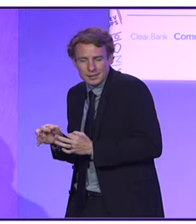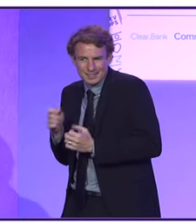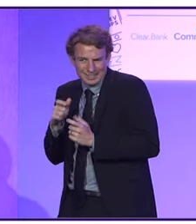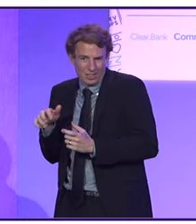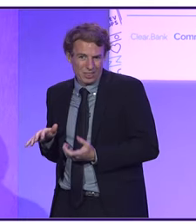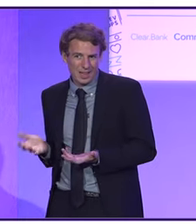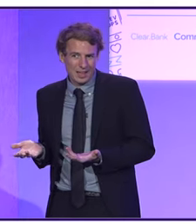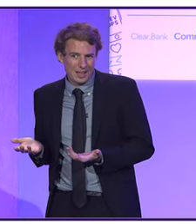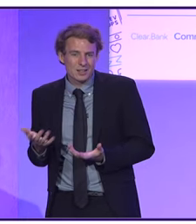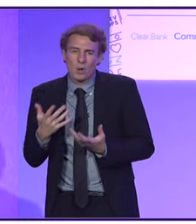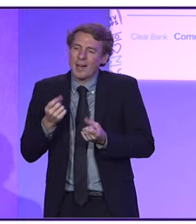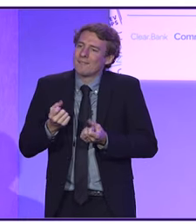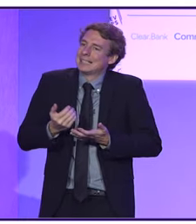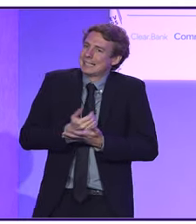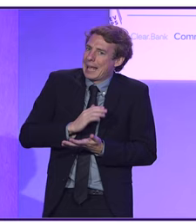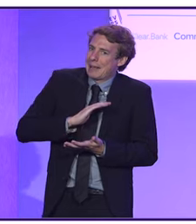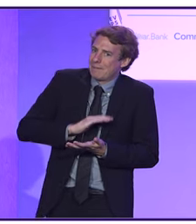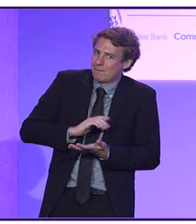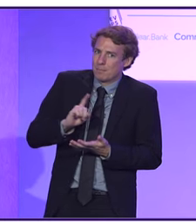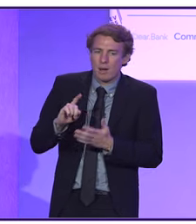some of the safety blanket without all of the cost.